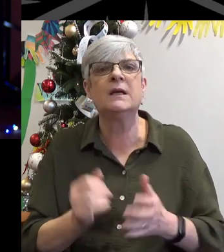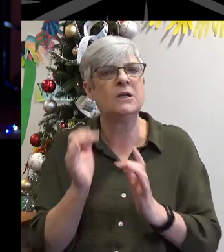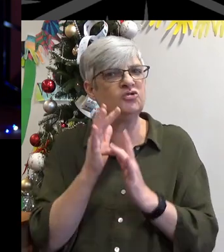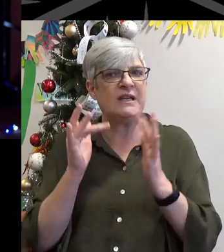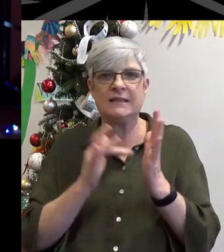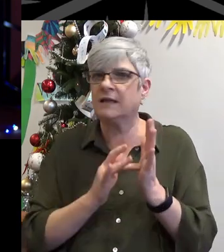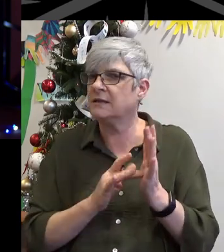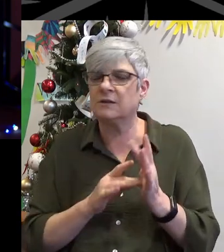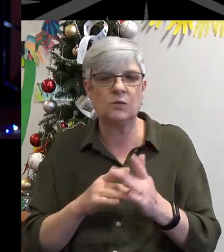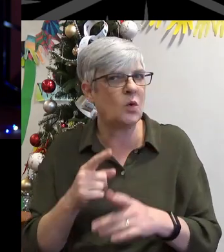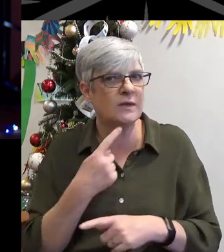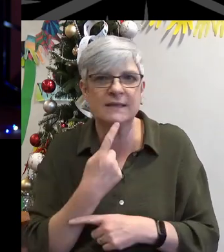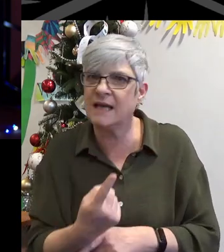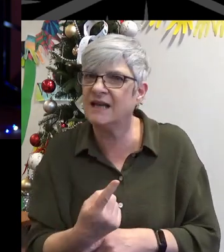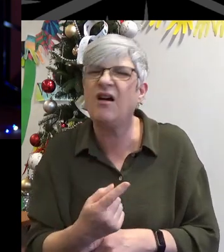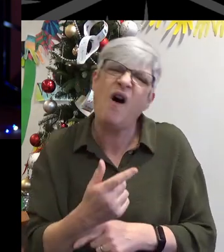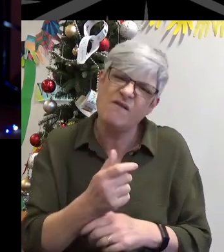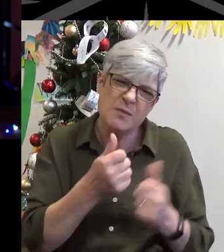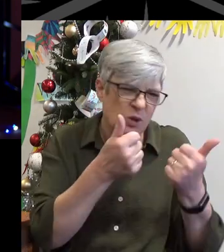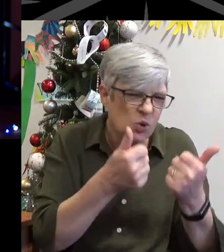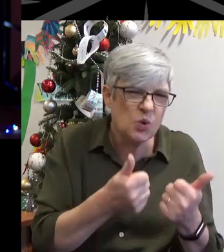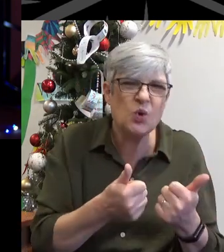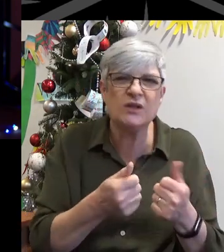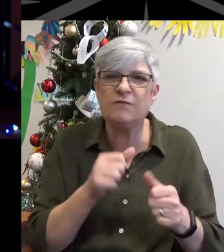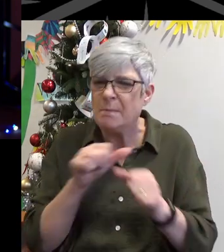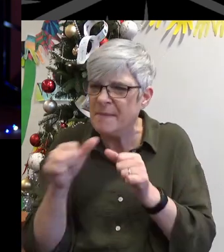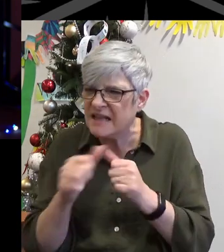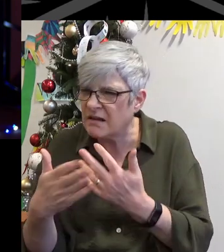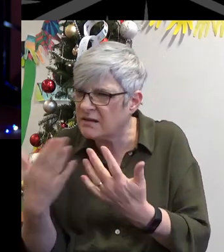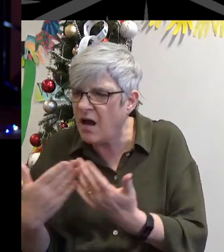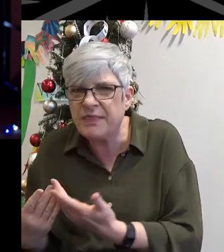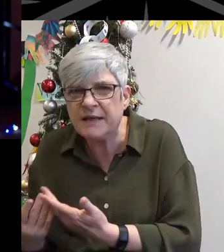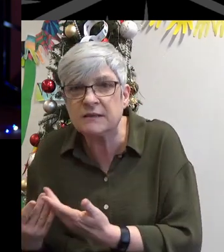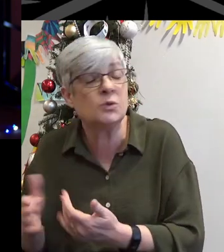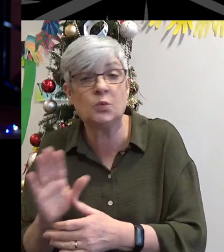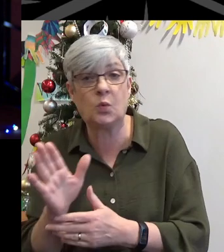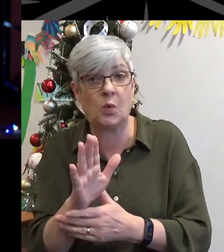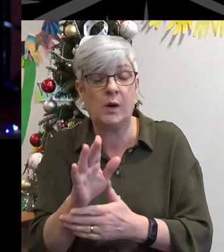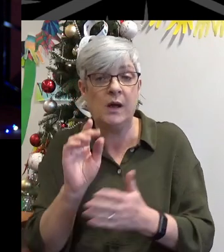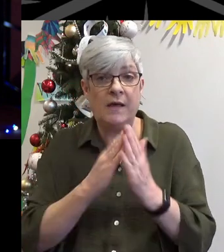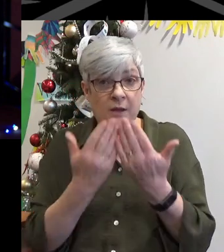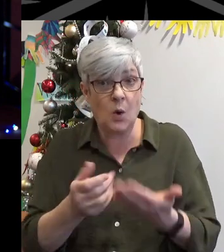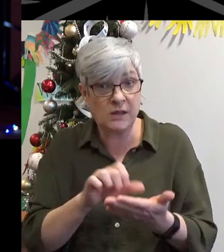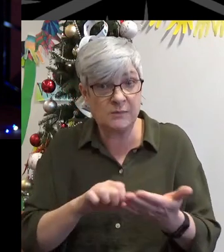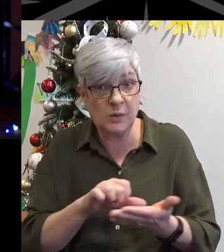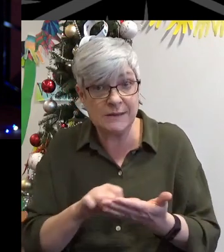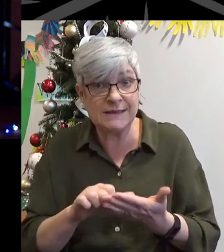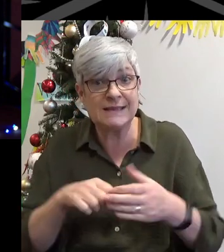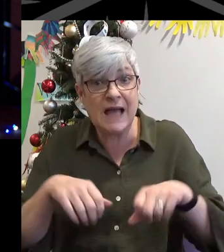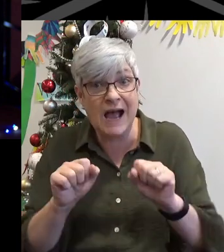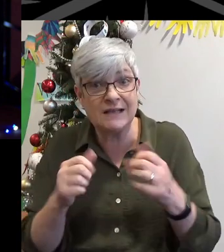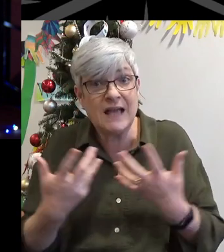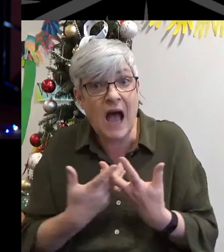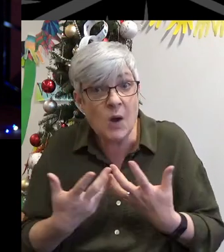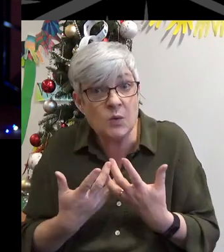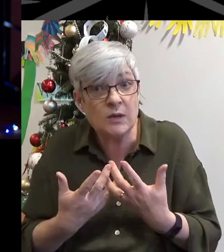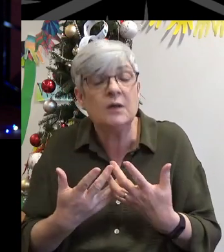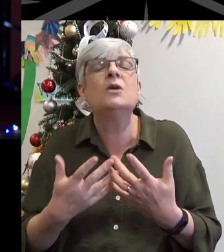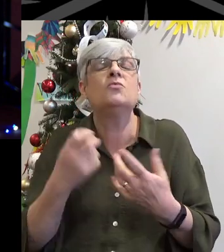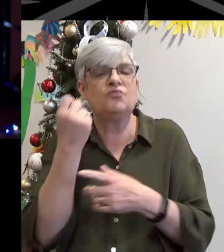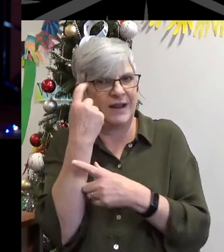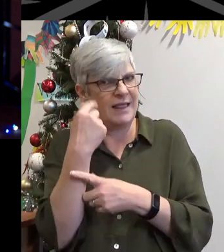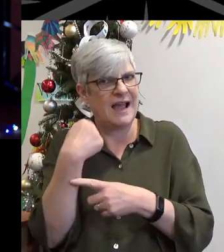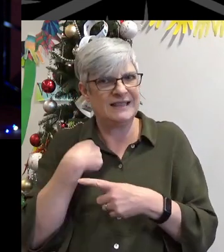Jesus is not saying, well, have you been good? Have you been better than anyone else? In fact, the gospel starts with us realizing and recognizing that we're not